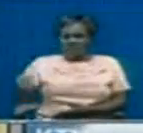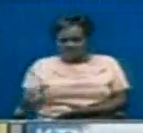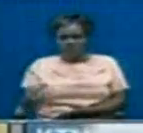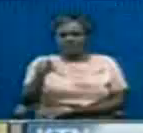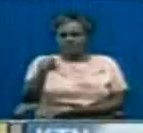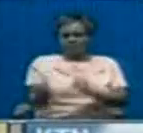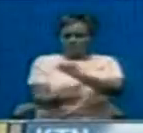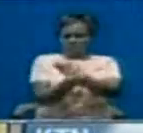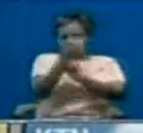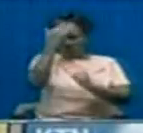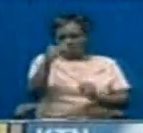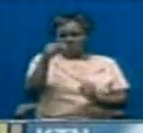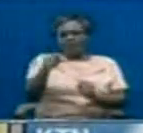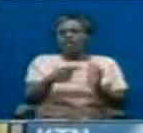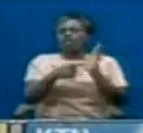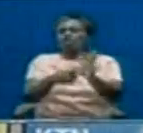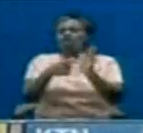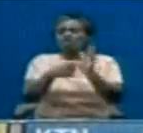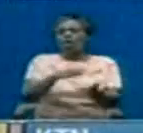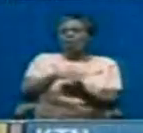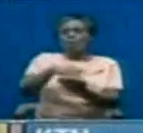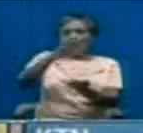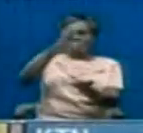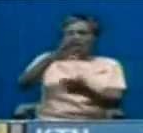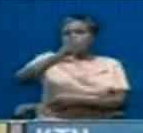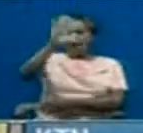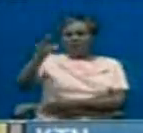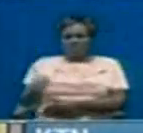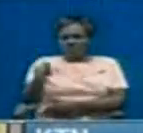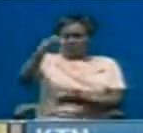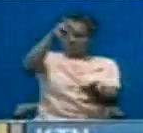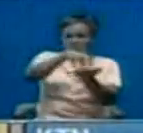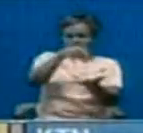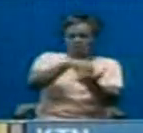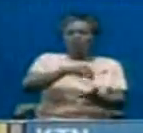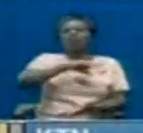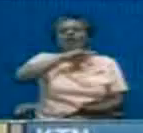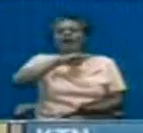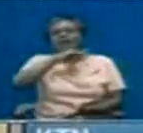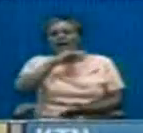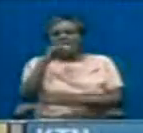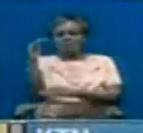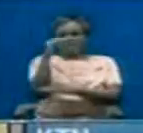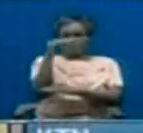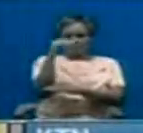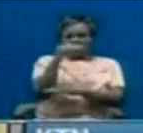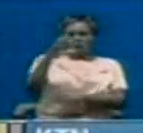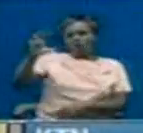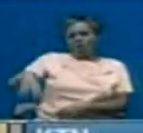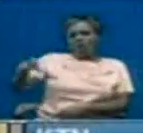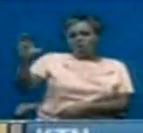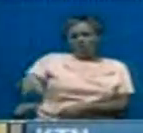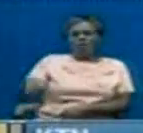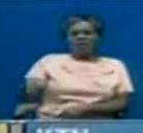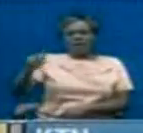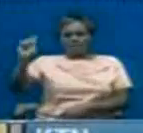would explain why these cases presented exclusively in Africa. These cases have been seen in Uganda, Zimbabwe, the Democratic Republic of